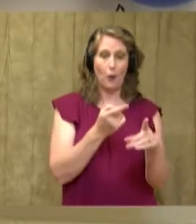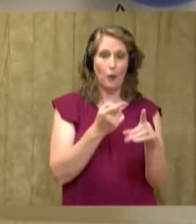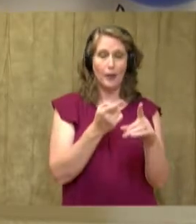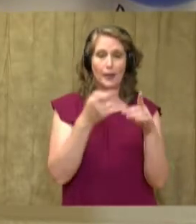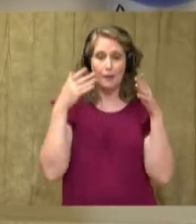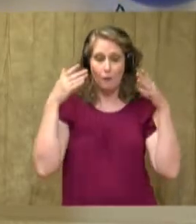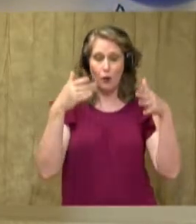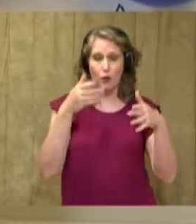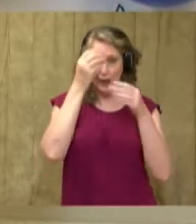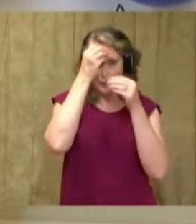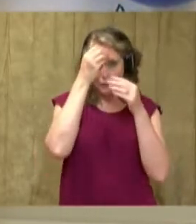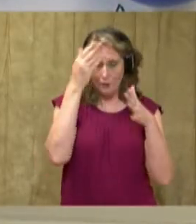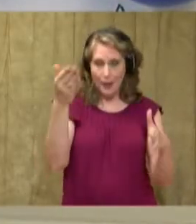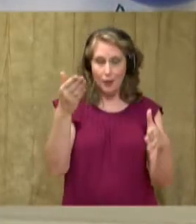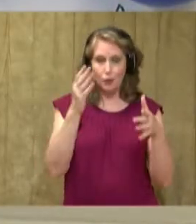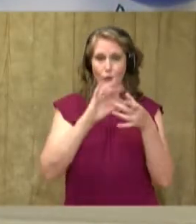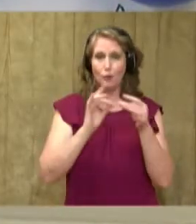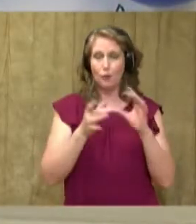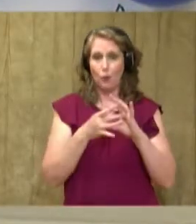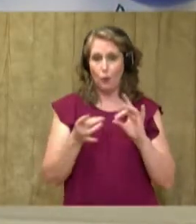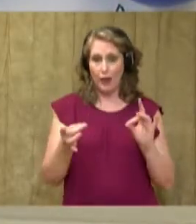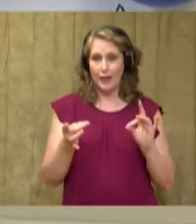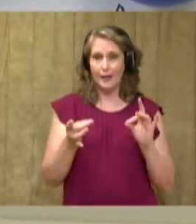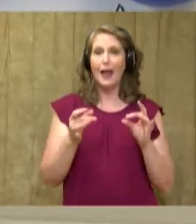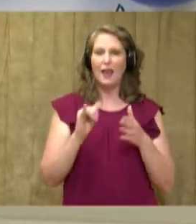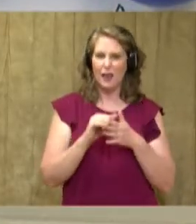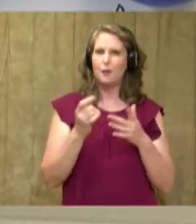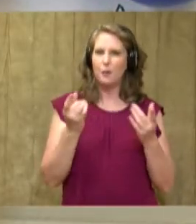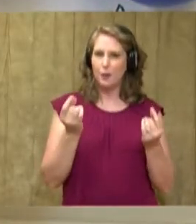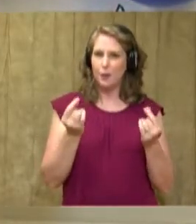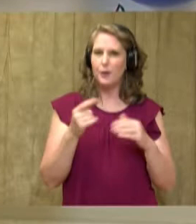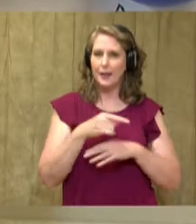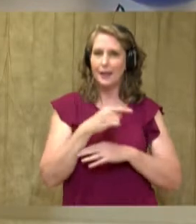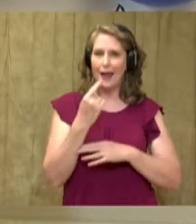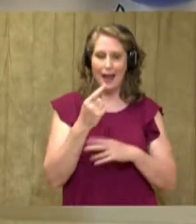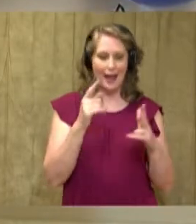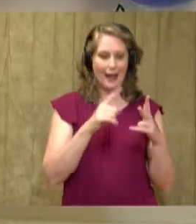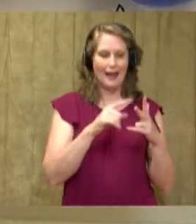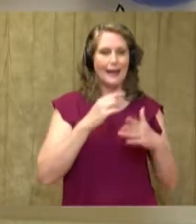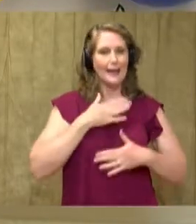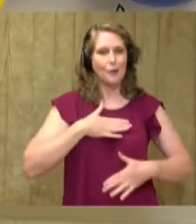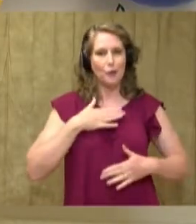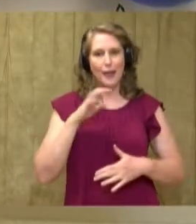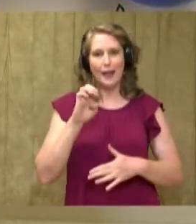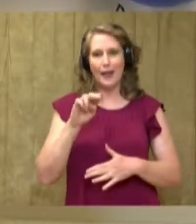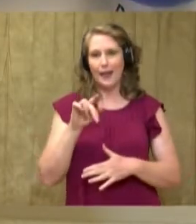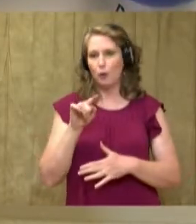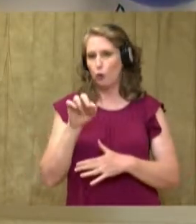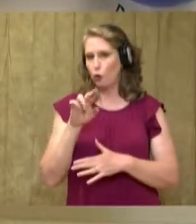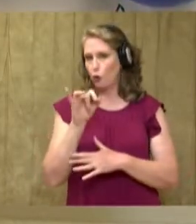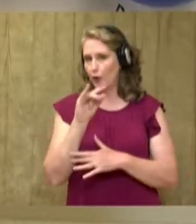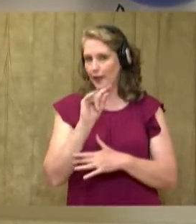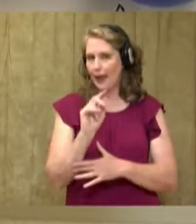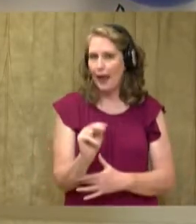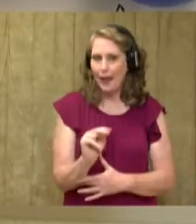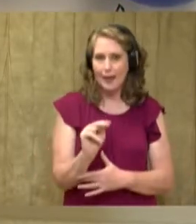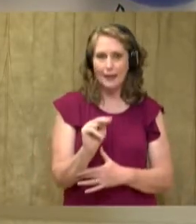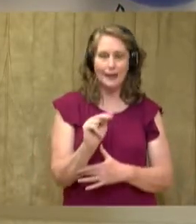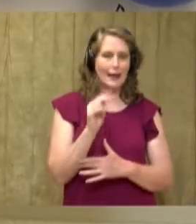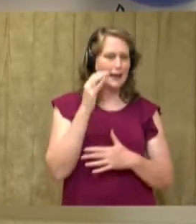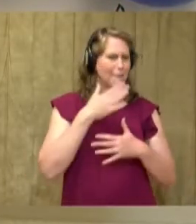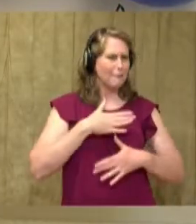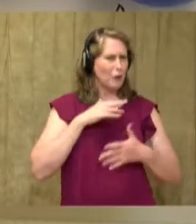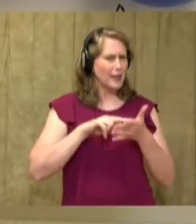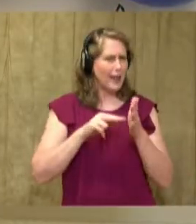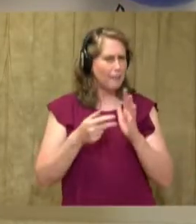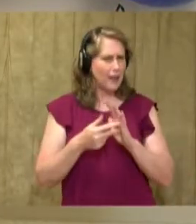largely on informational text. So that's what we're going to be reading today. And then entertain. If an author writes a story to just entertain you, what does that